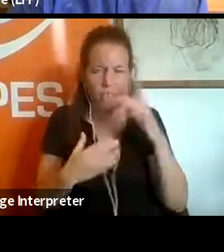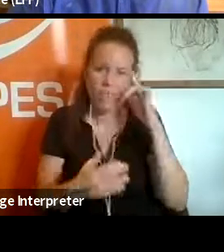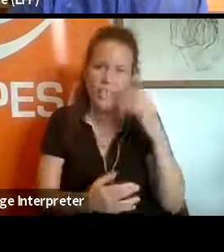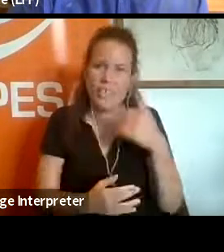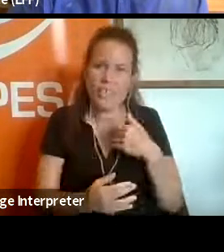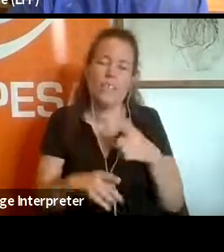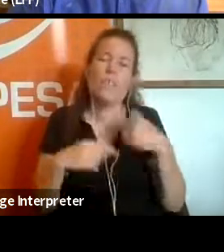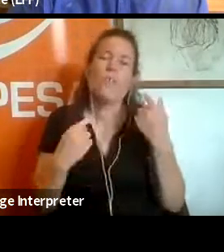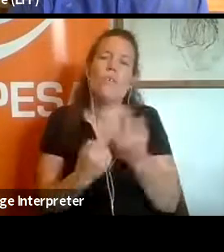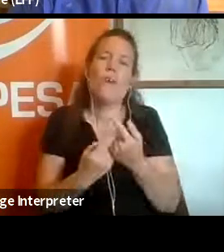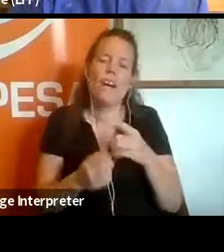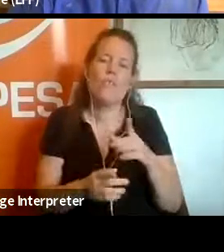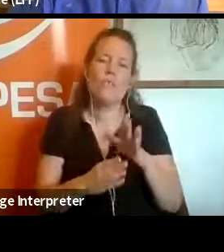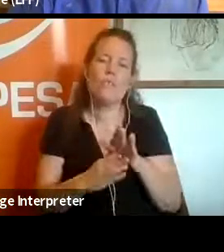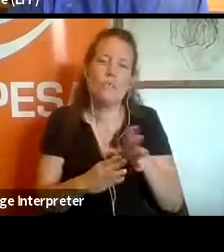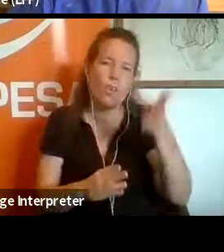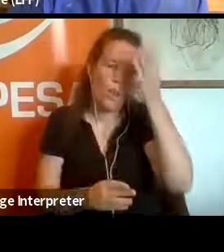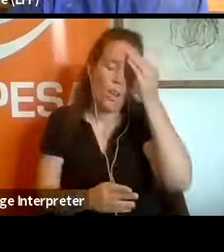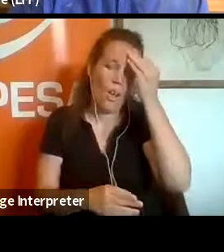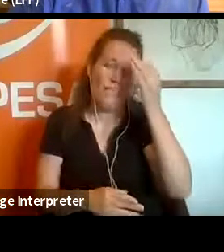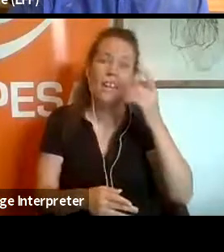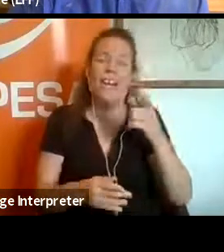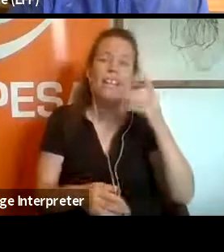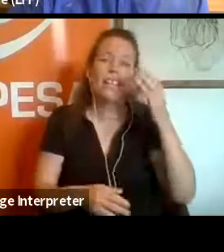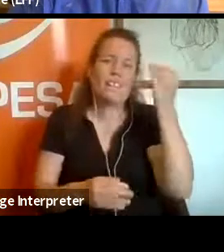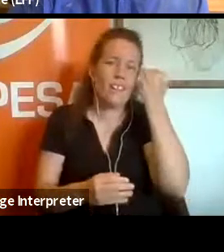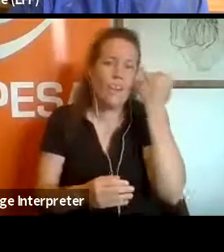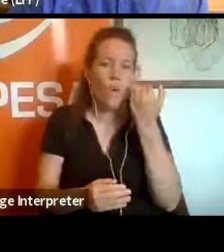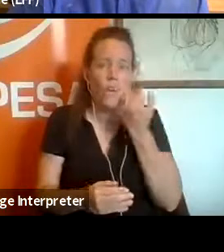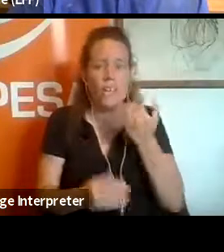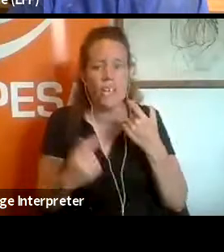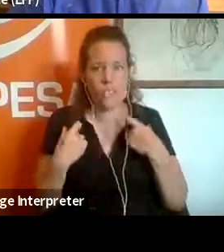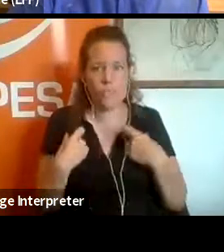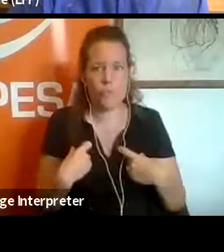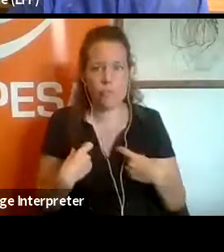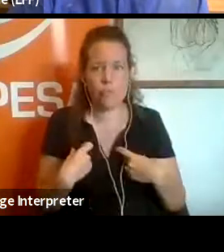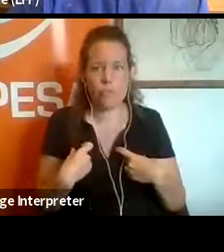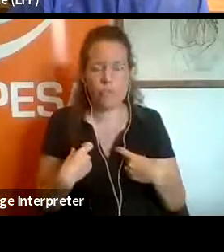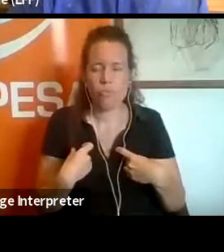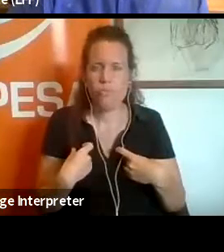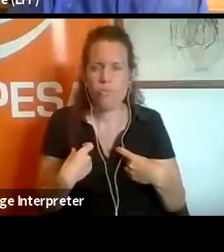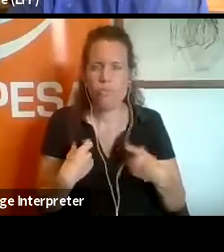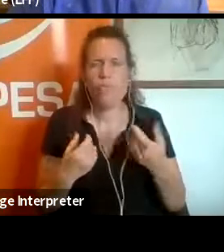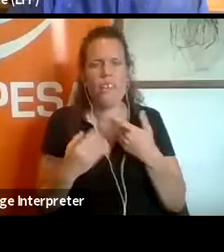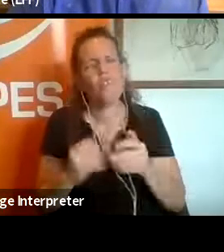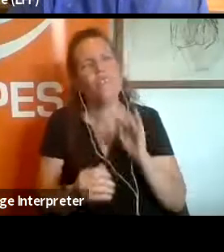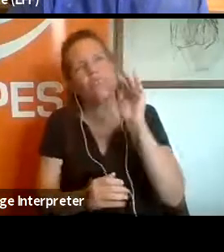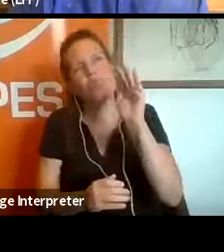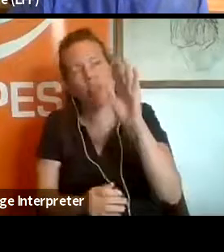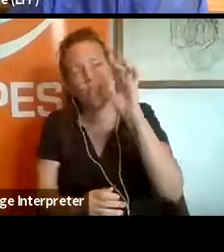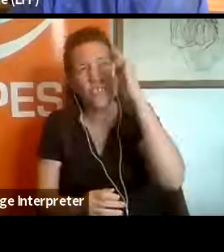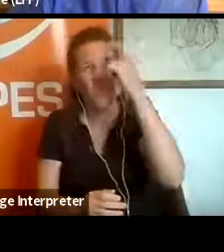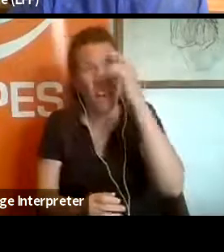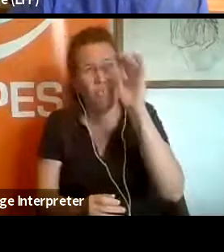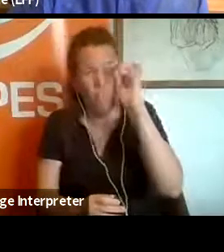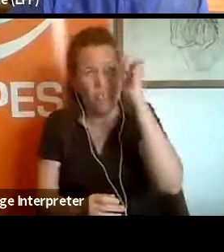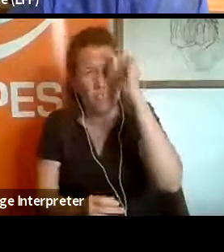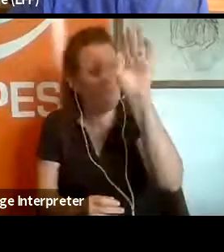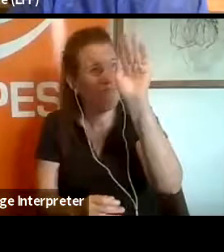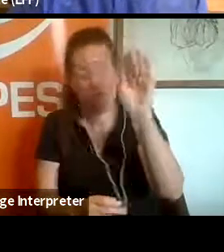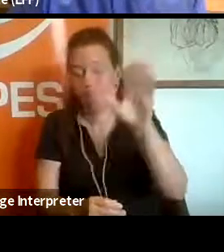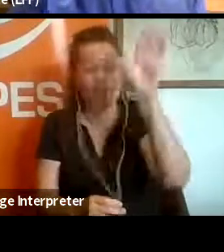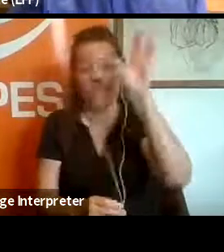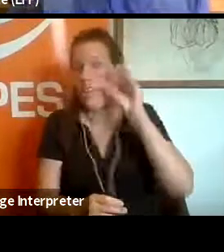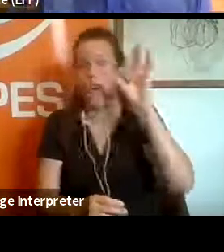we had at the Lawyers Hub was that anytime we stood across the fence and shouted at government, nobody had us. But anytime we came up